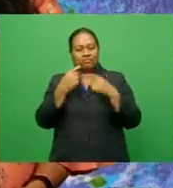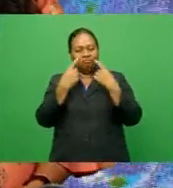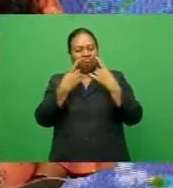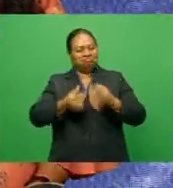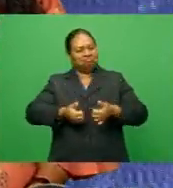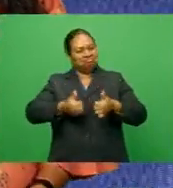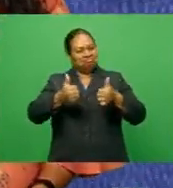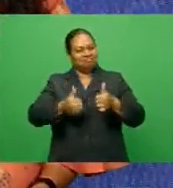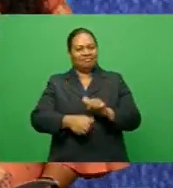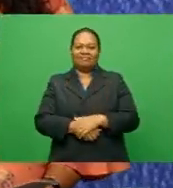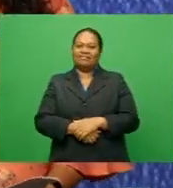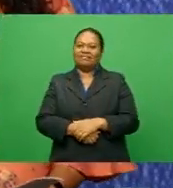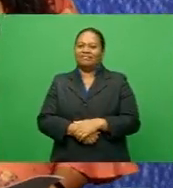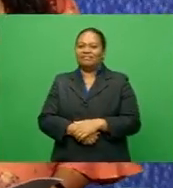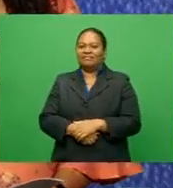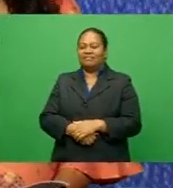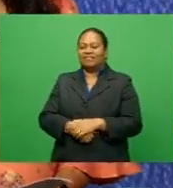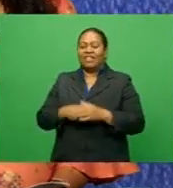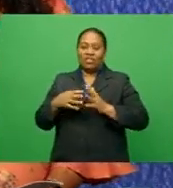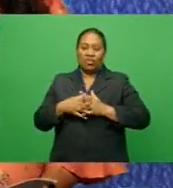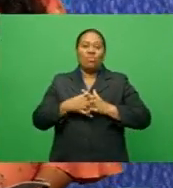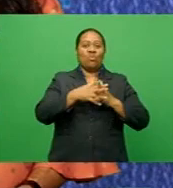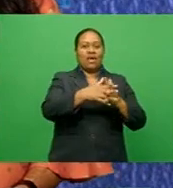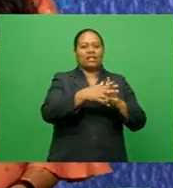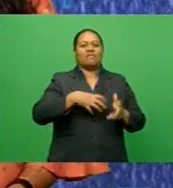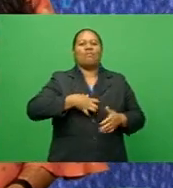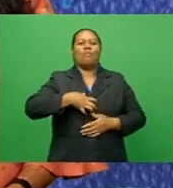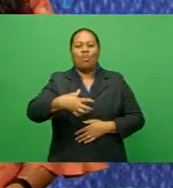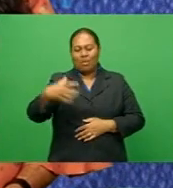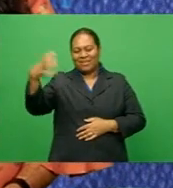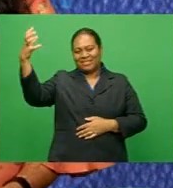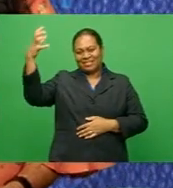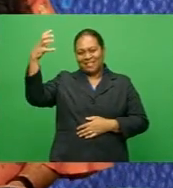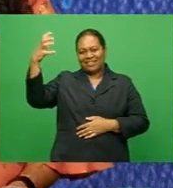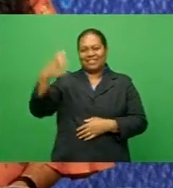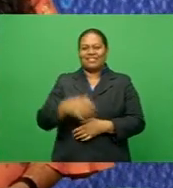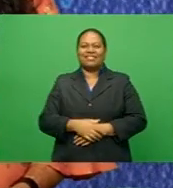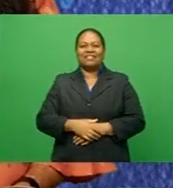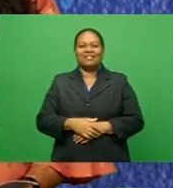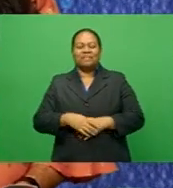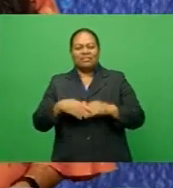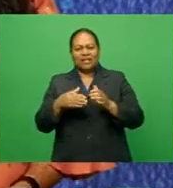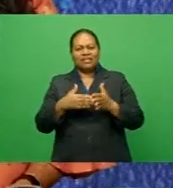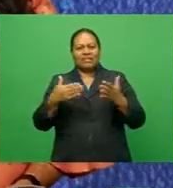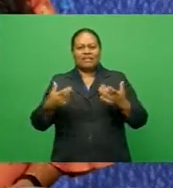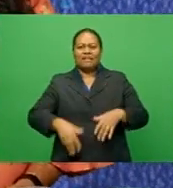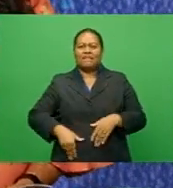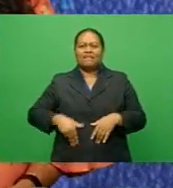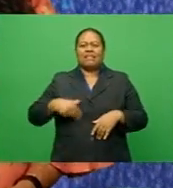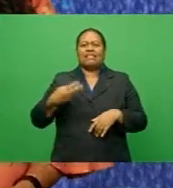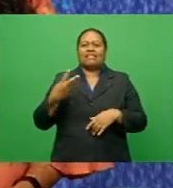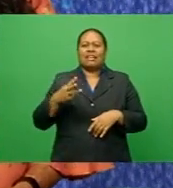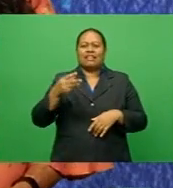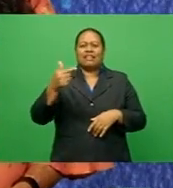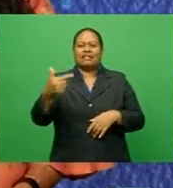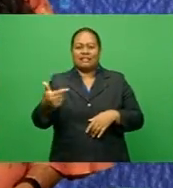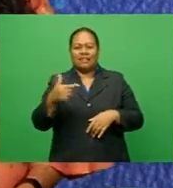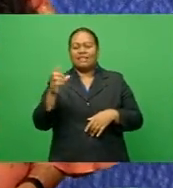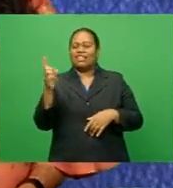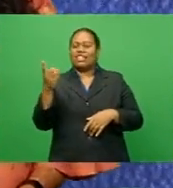gradually heating up. In the west, more sunshine for the day plus humidity. It felt like 37